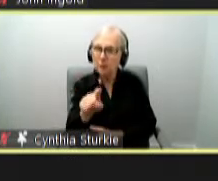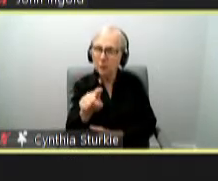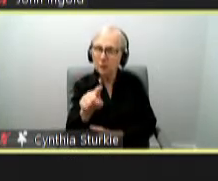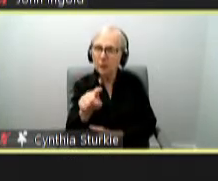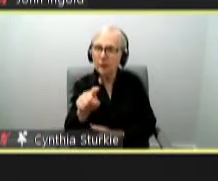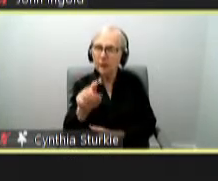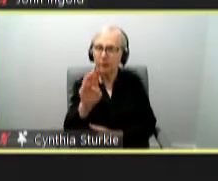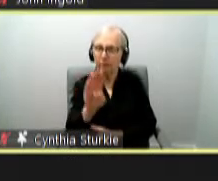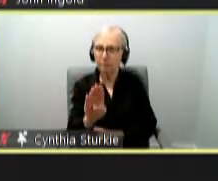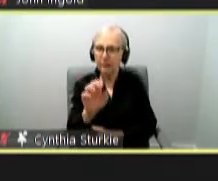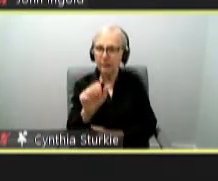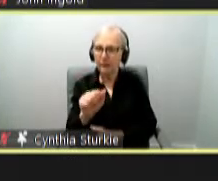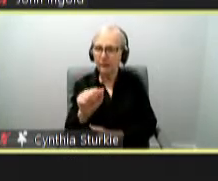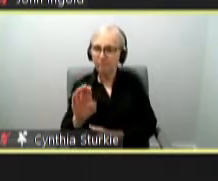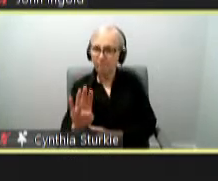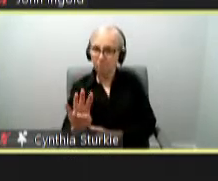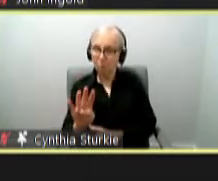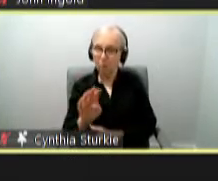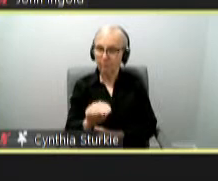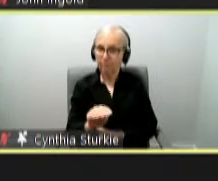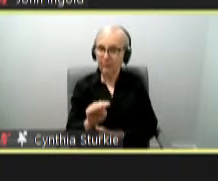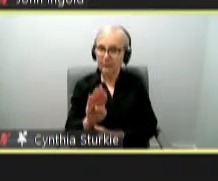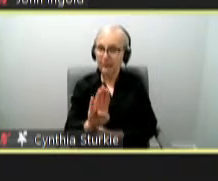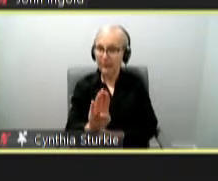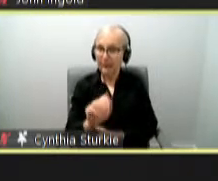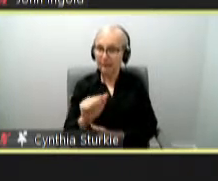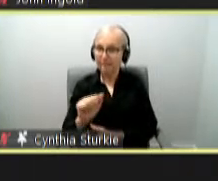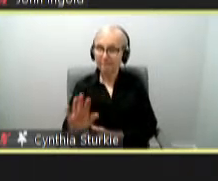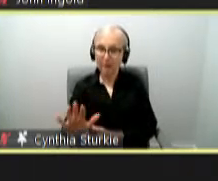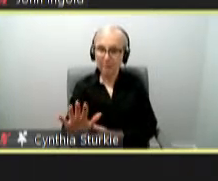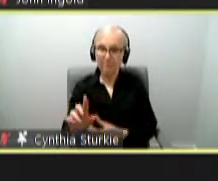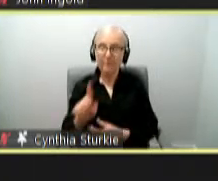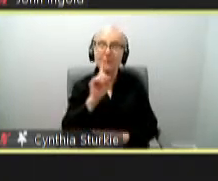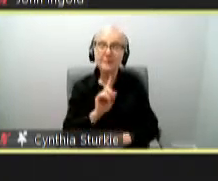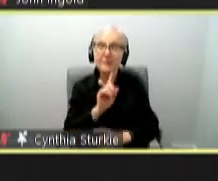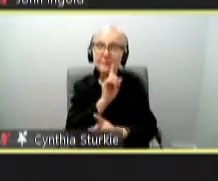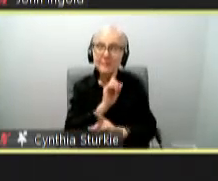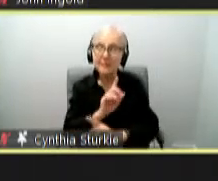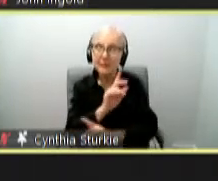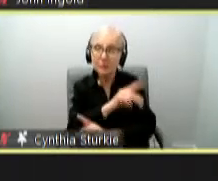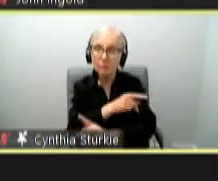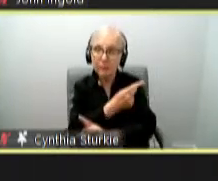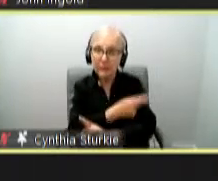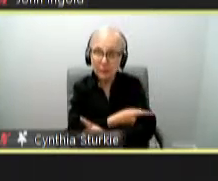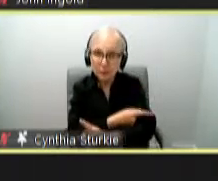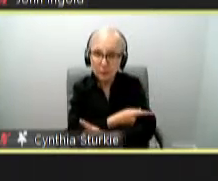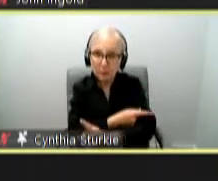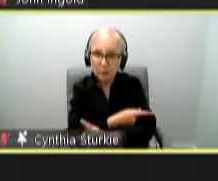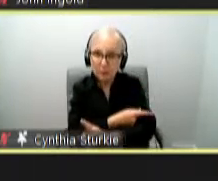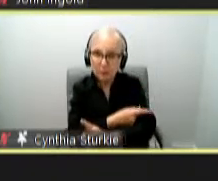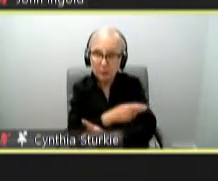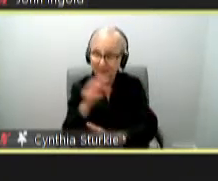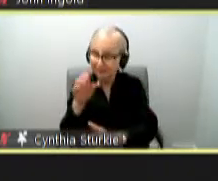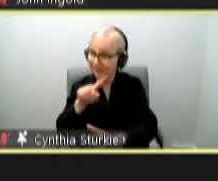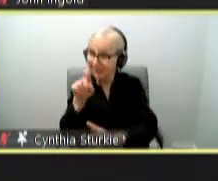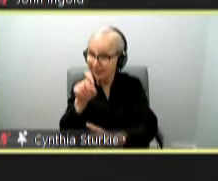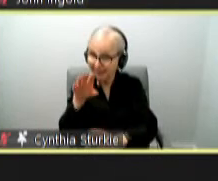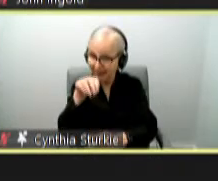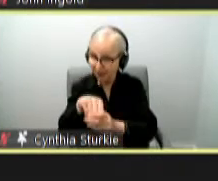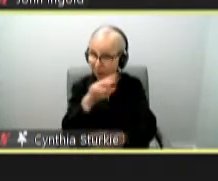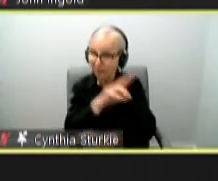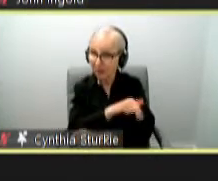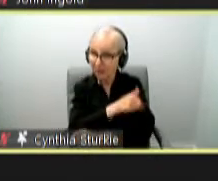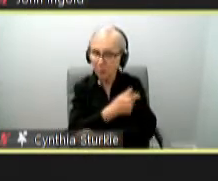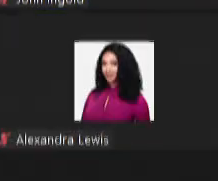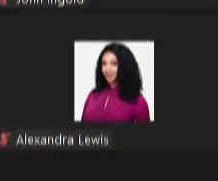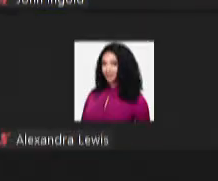the BA4 and BA5, that's a single patient, is that right? And were they hospitalized, and where was